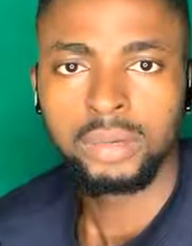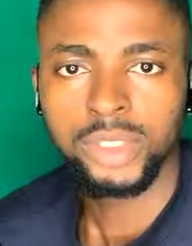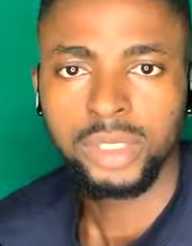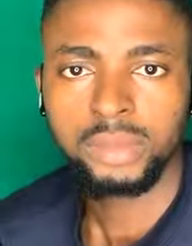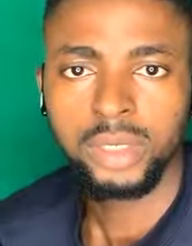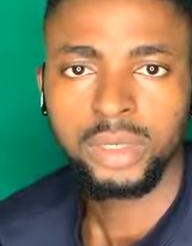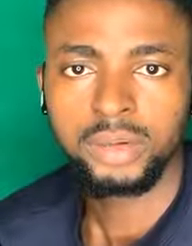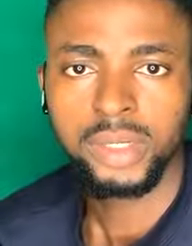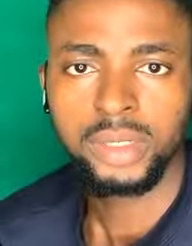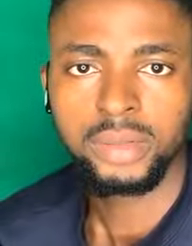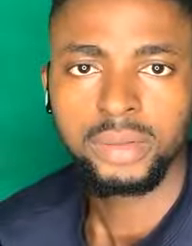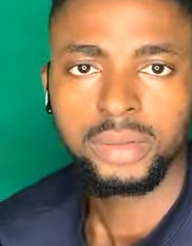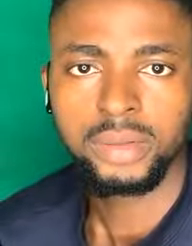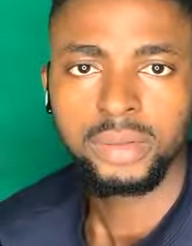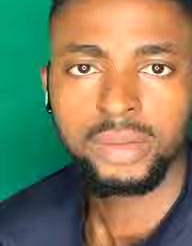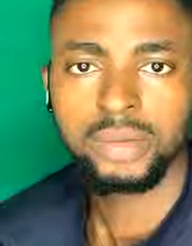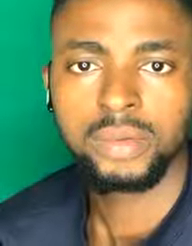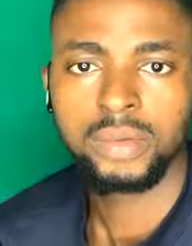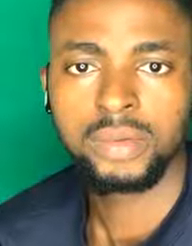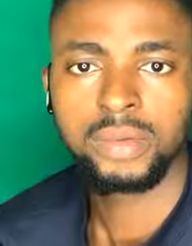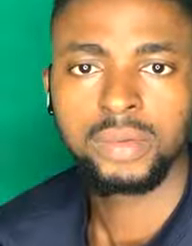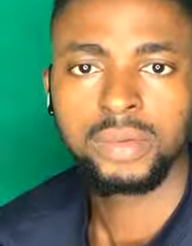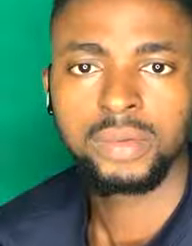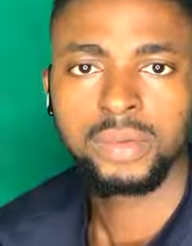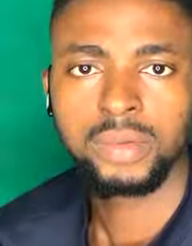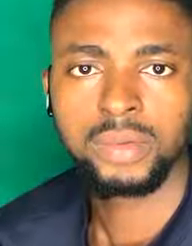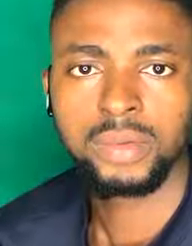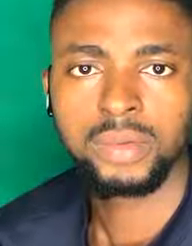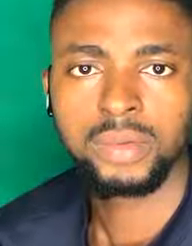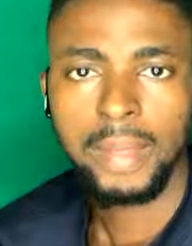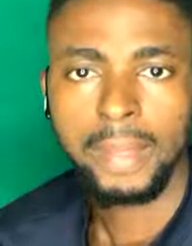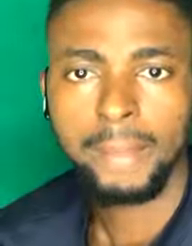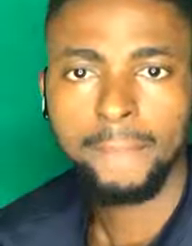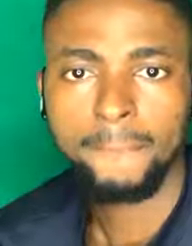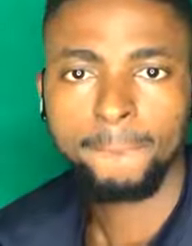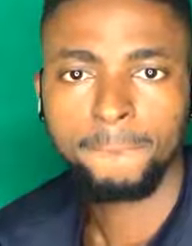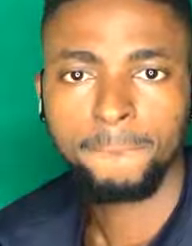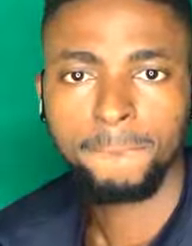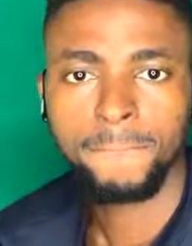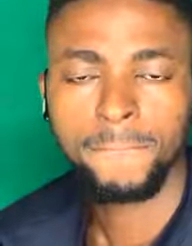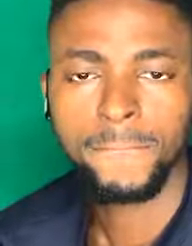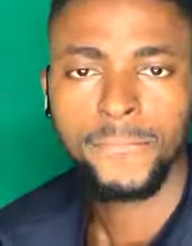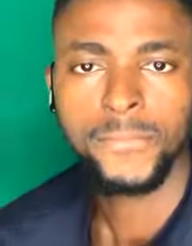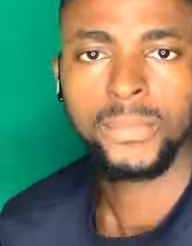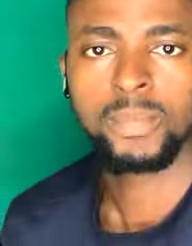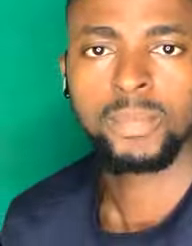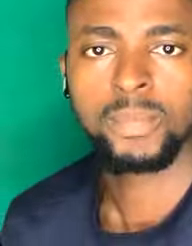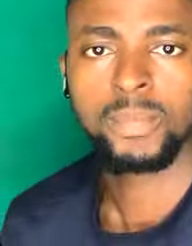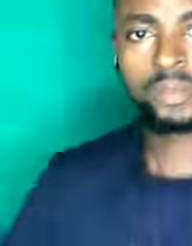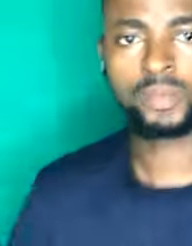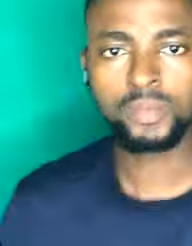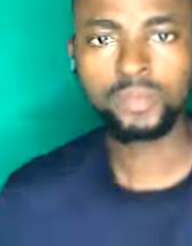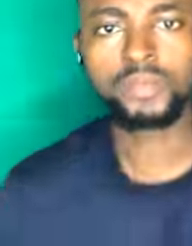can. So let's add the Sims Dev Pro online.